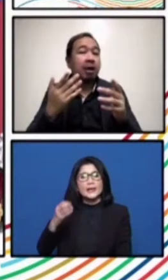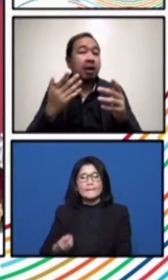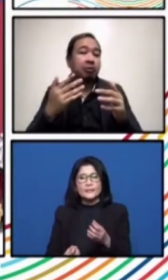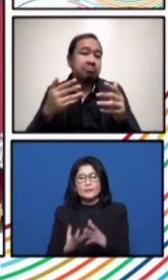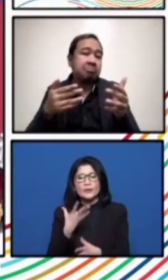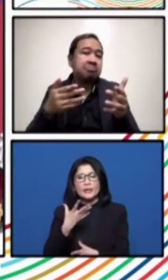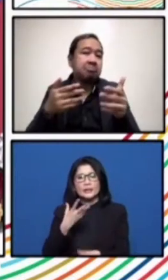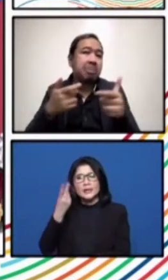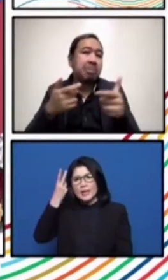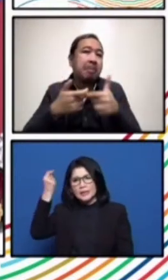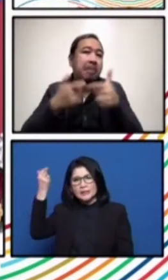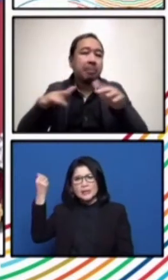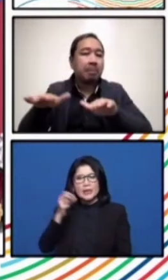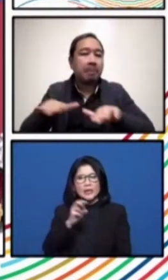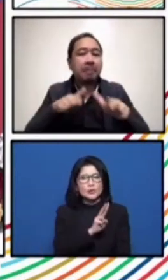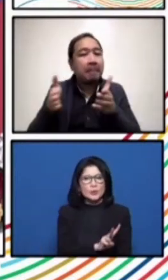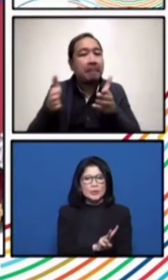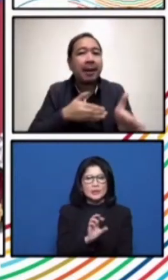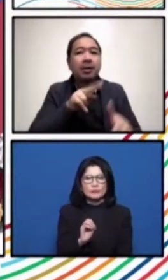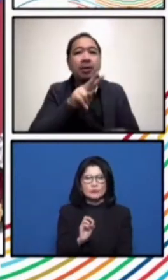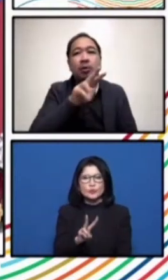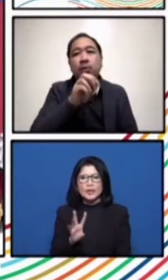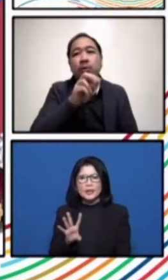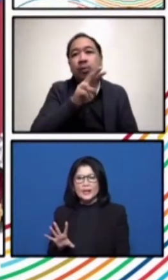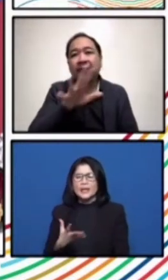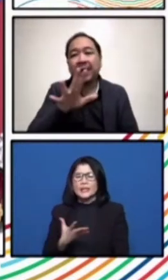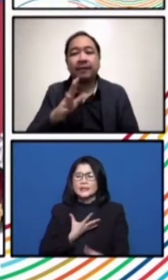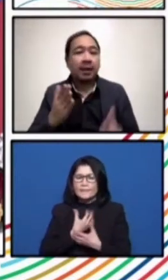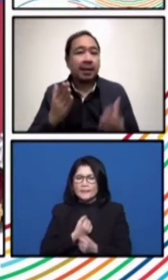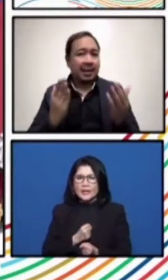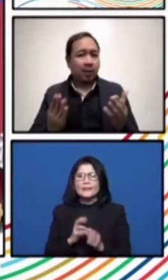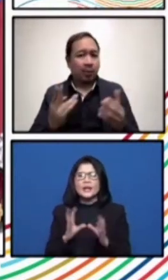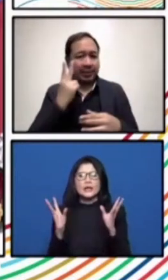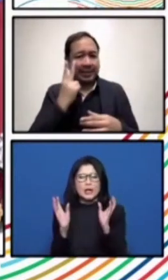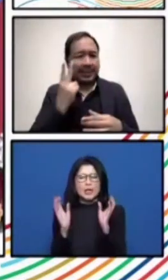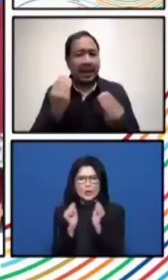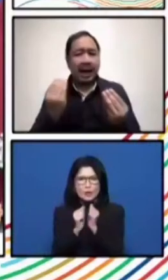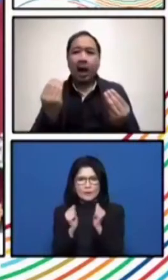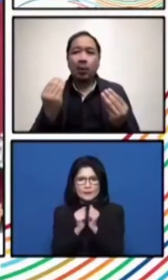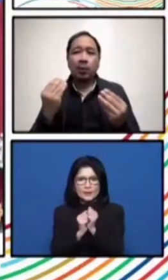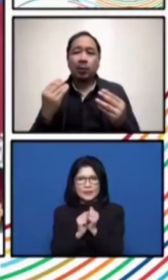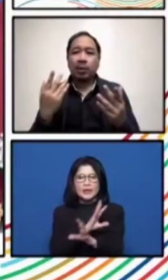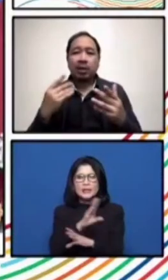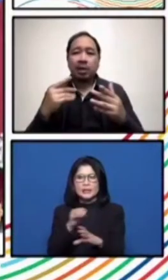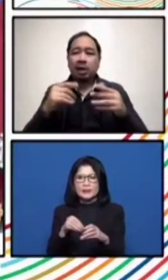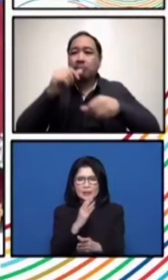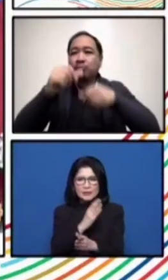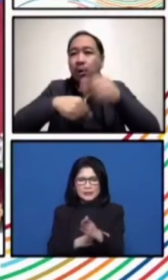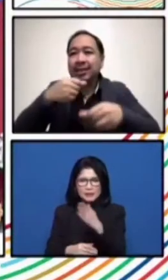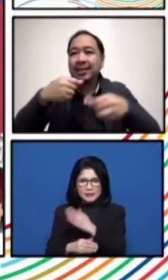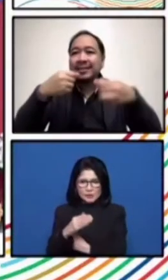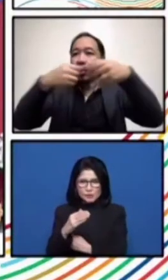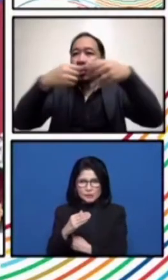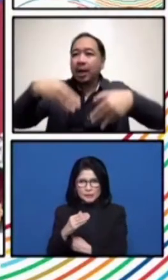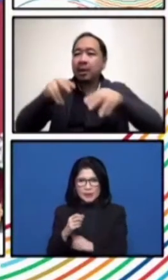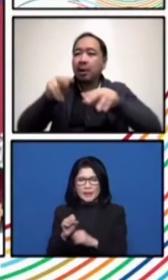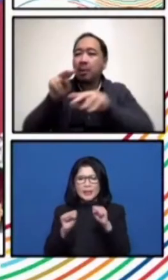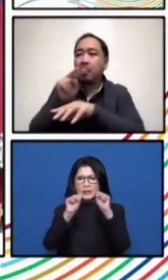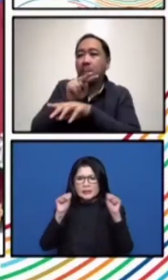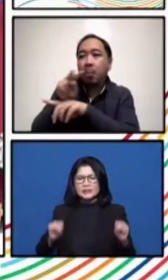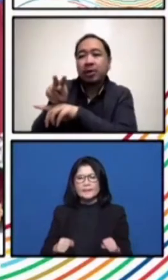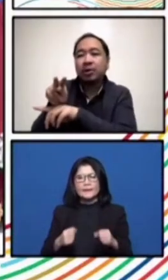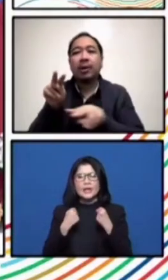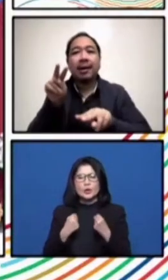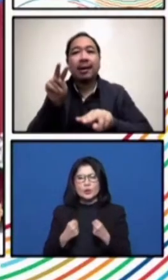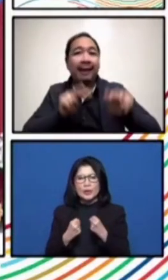meaningful participation of persons with disabilities and robust mechanisms to implement and monitor and even evaluate it doesn't mean